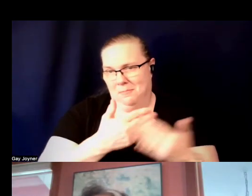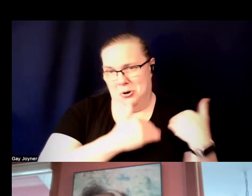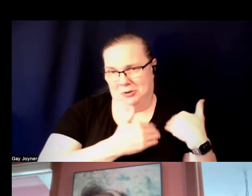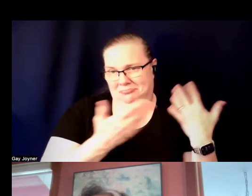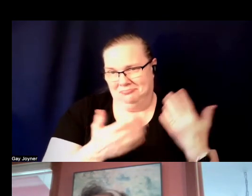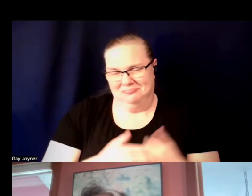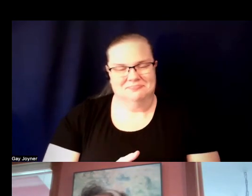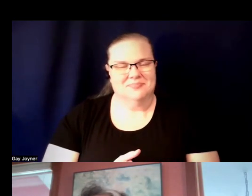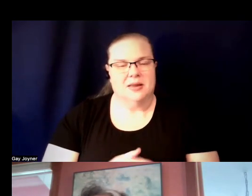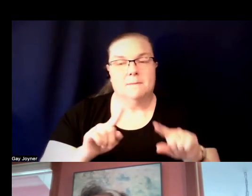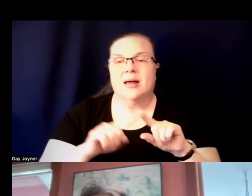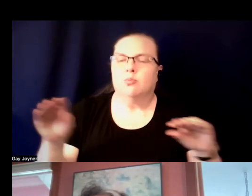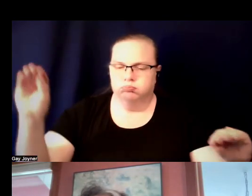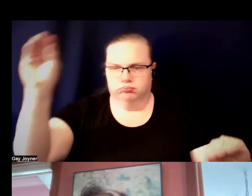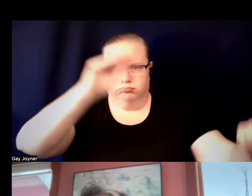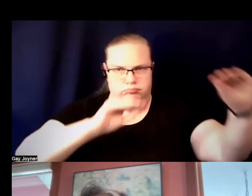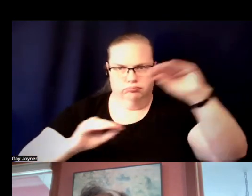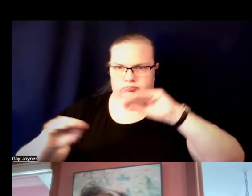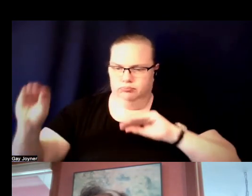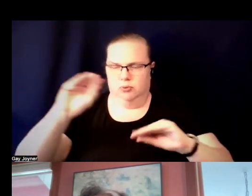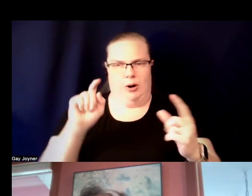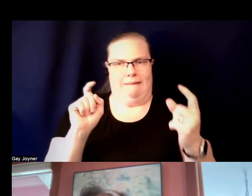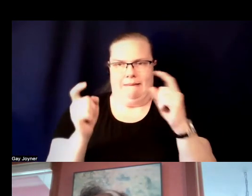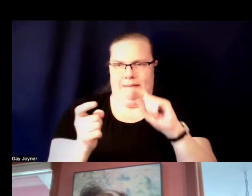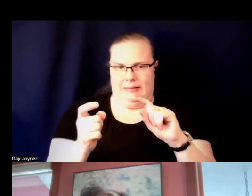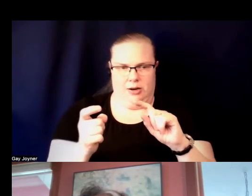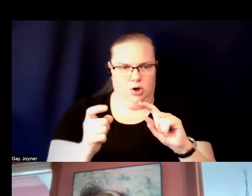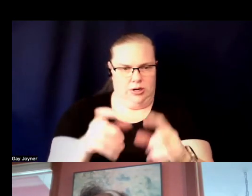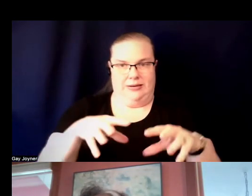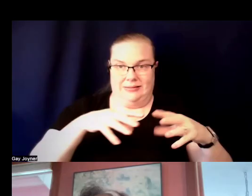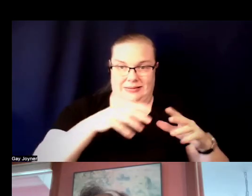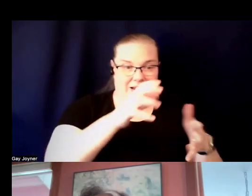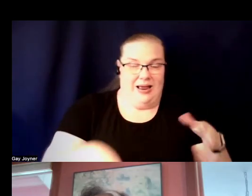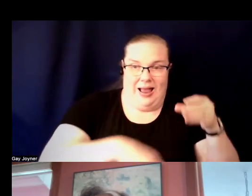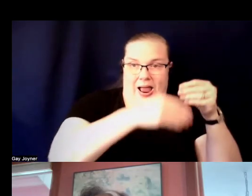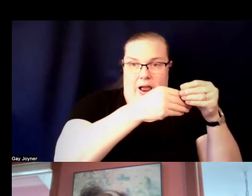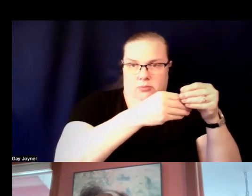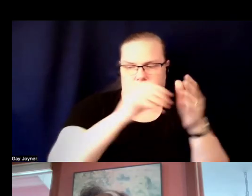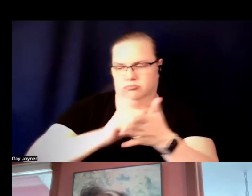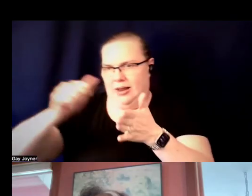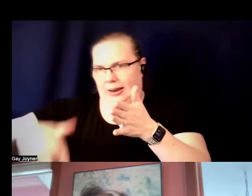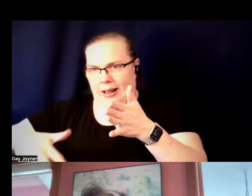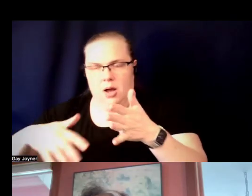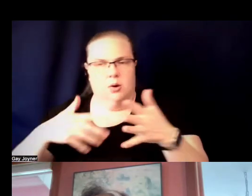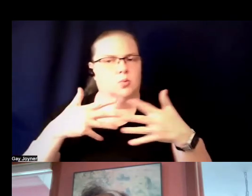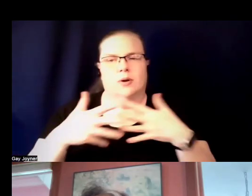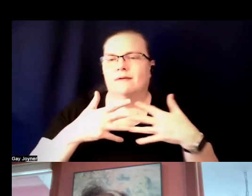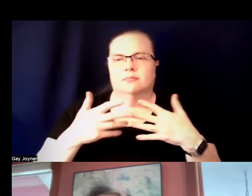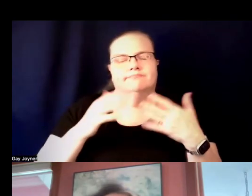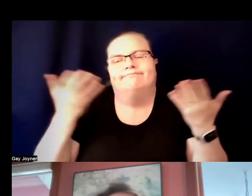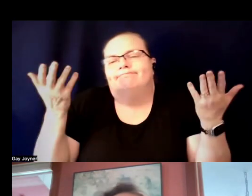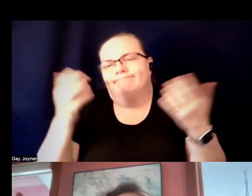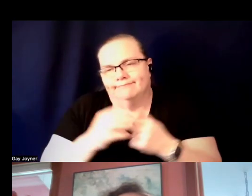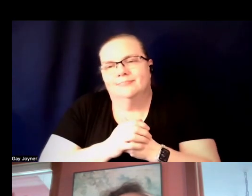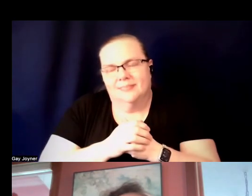Uh, Yeah, so I will move things around or edit things, take something in, take it out, or put something in that wasn't there.